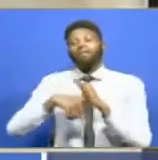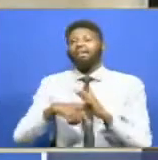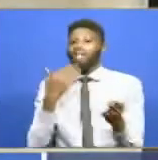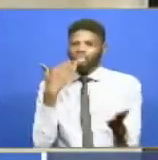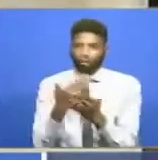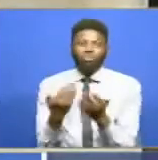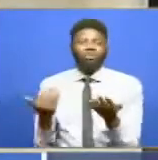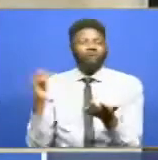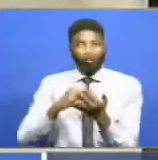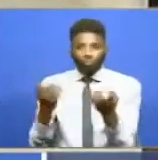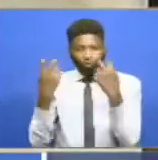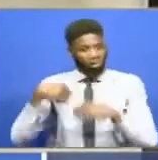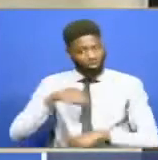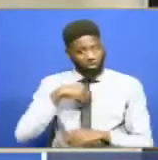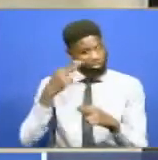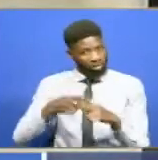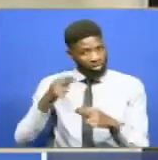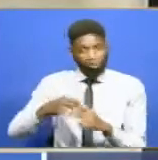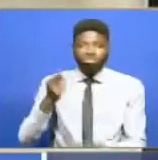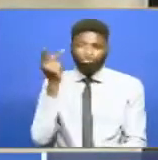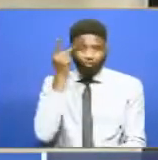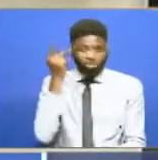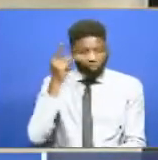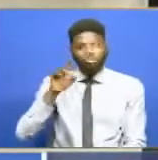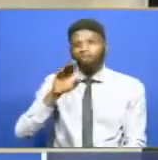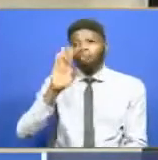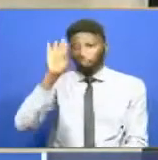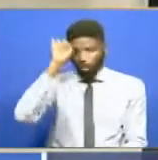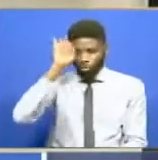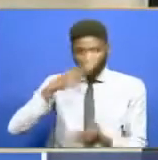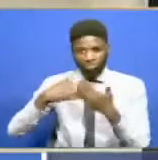time for us. I'm Purity Museo, and Byron Abuli has